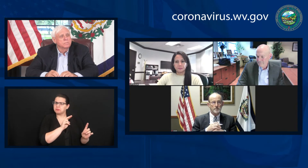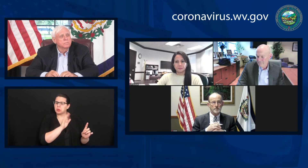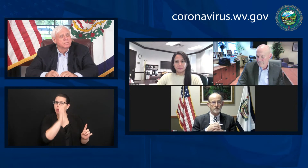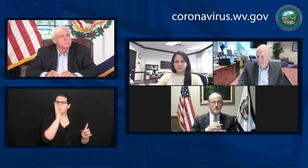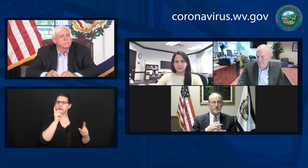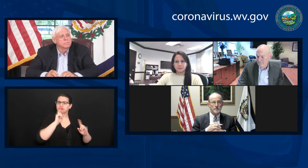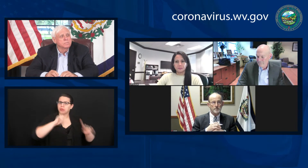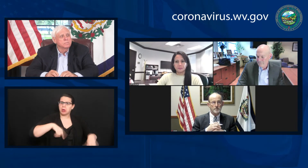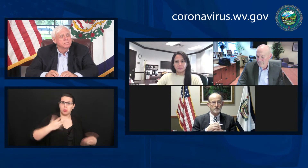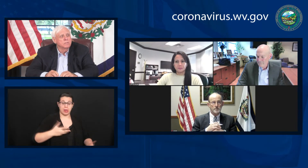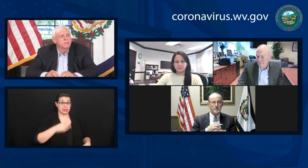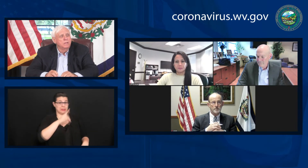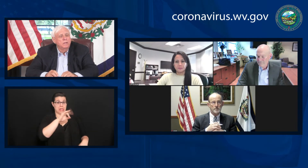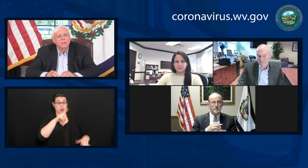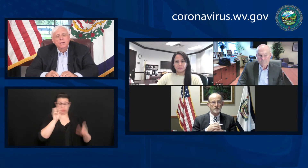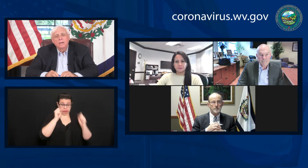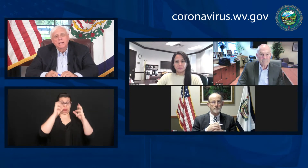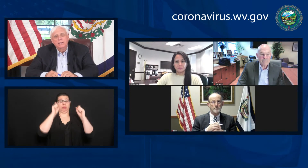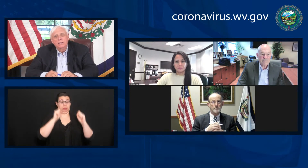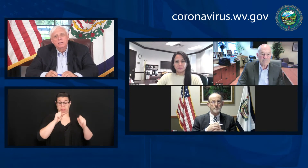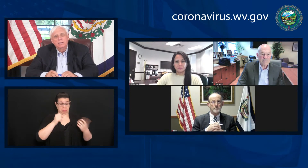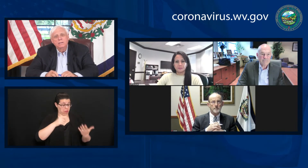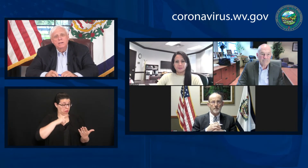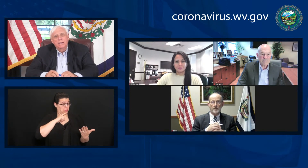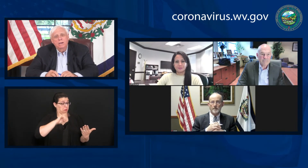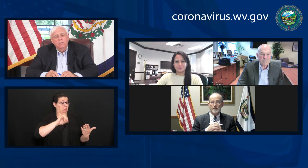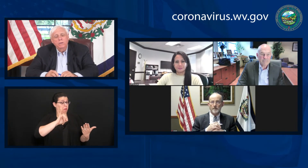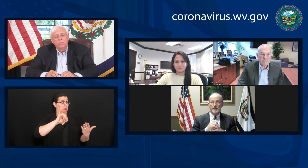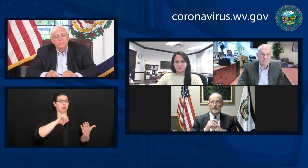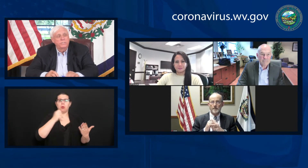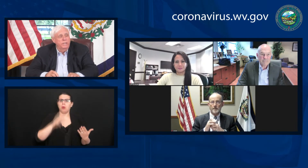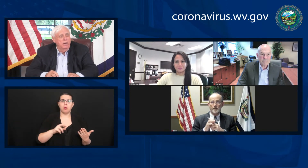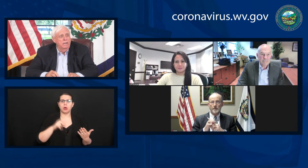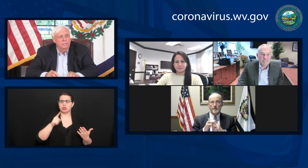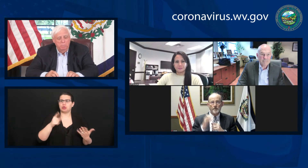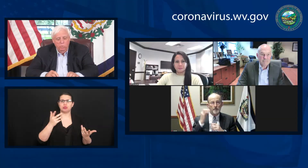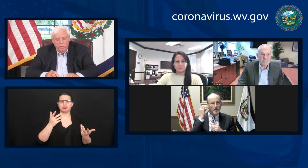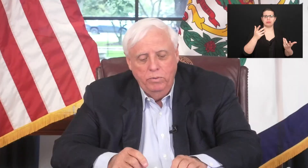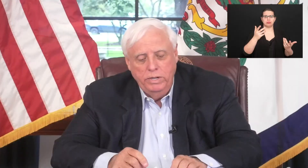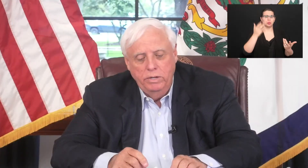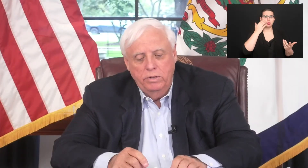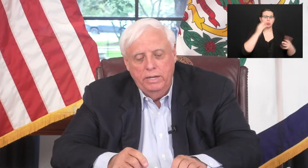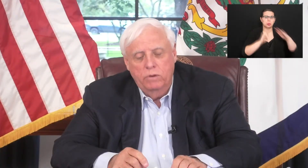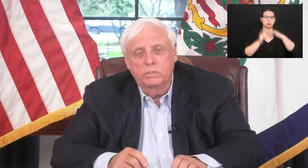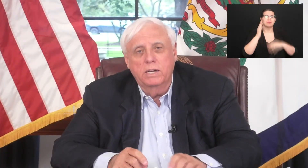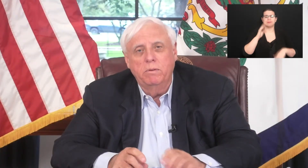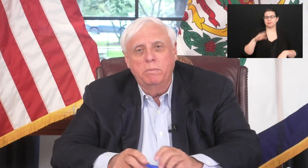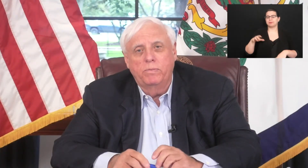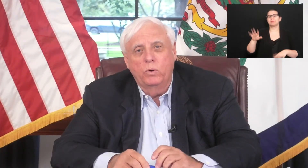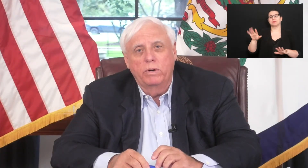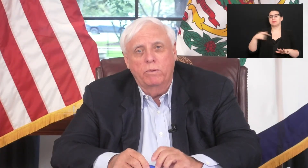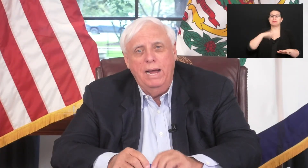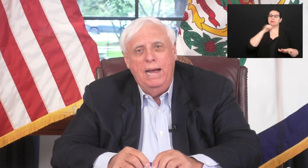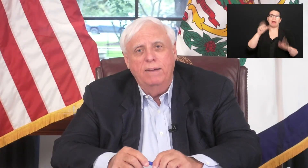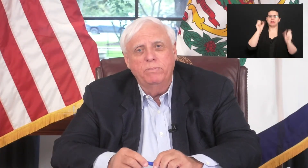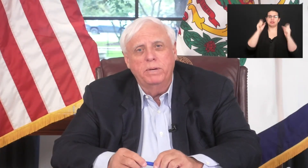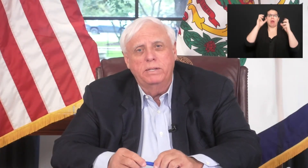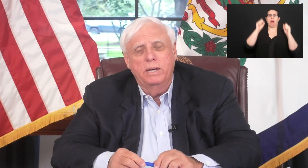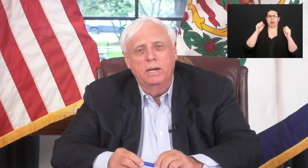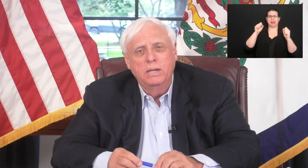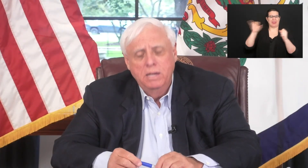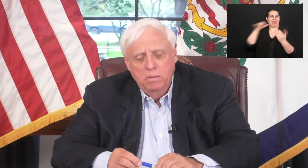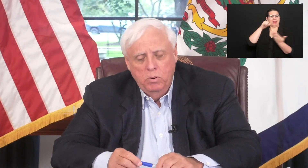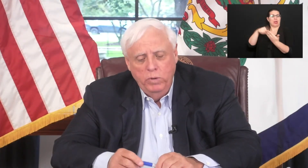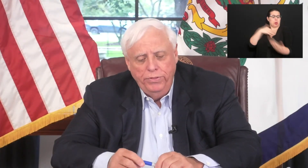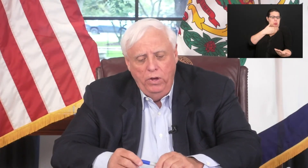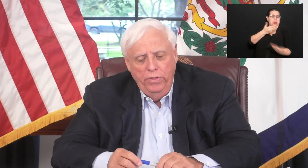know something was coming? Thank you. I really wasn't shocked. I mean, we knew the letter was coming before it arrived,